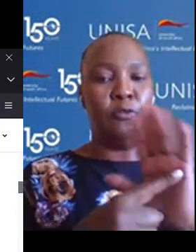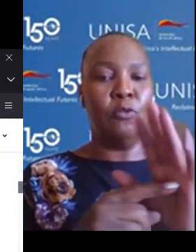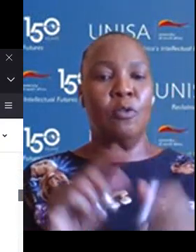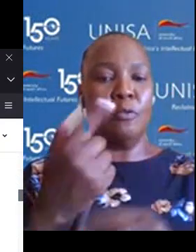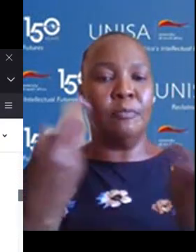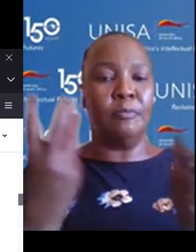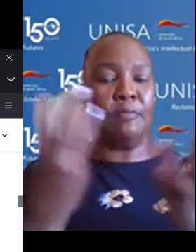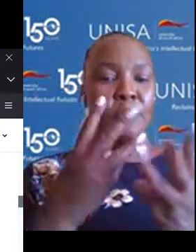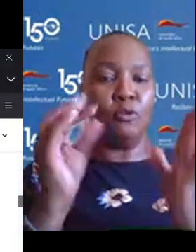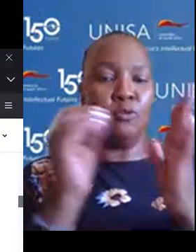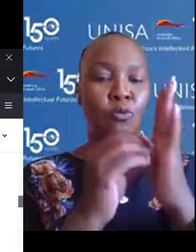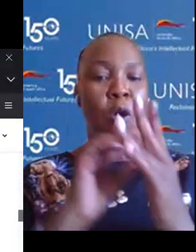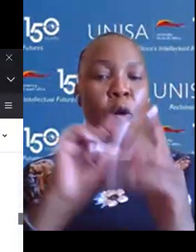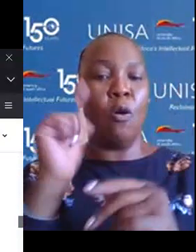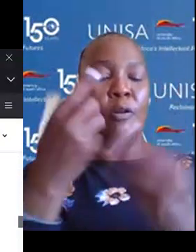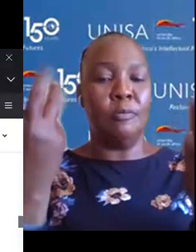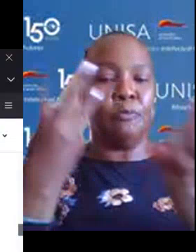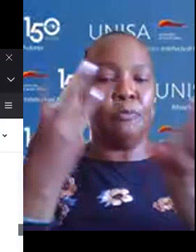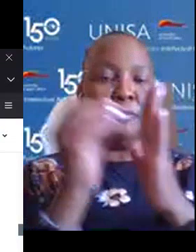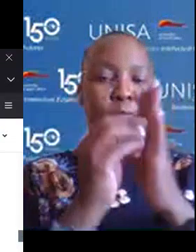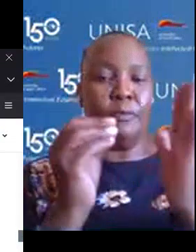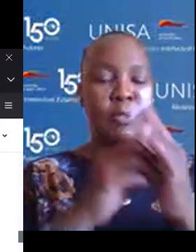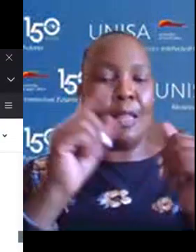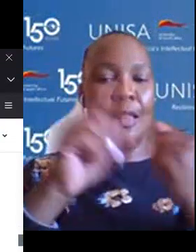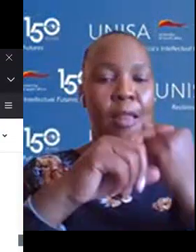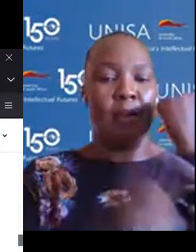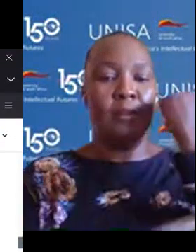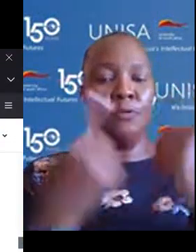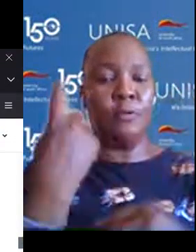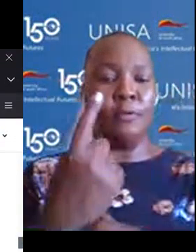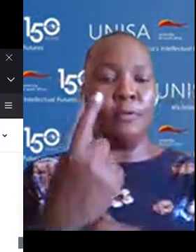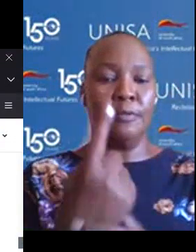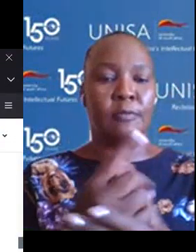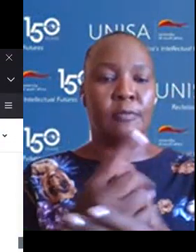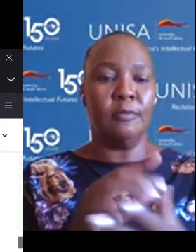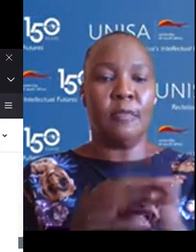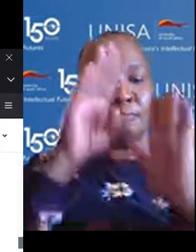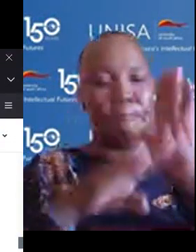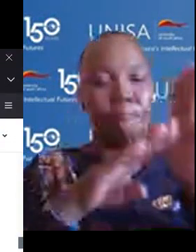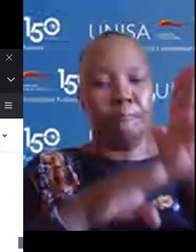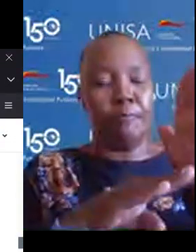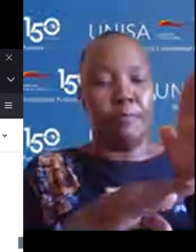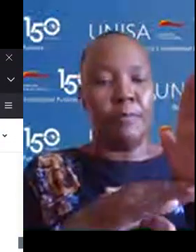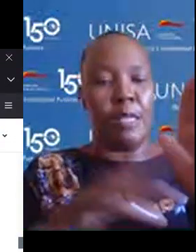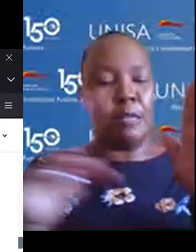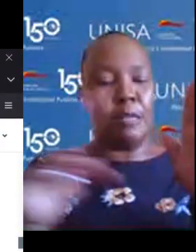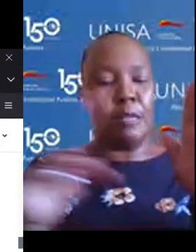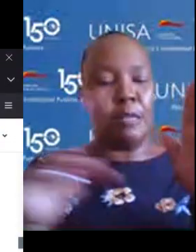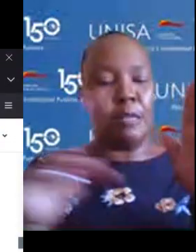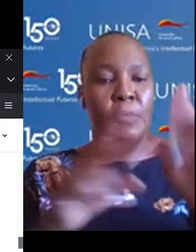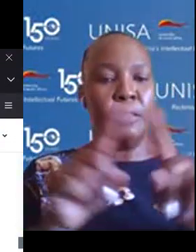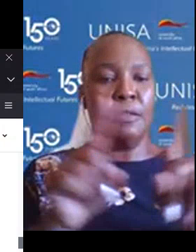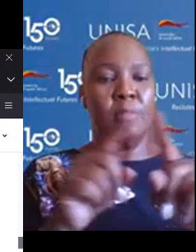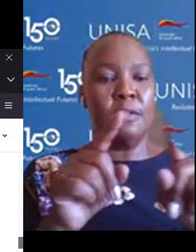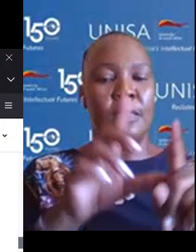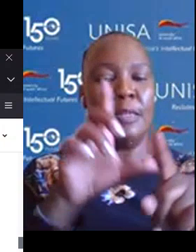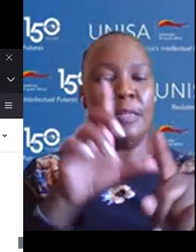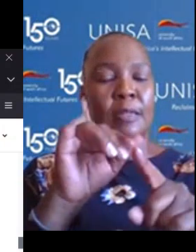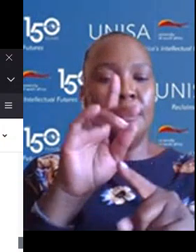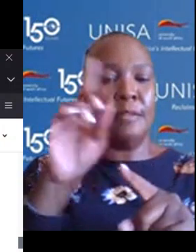has posted the last one. I'll just scroll down here. So I can see, for instance, Lizelle's